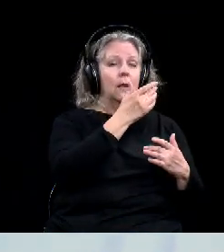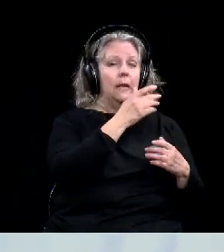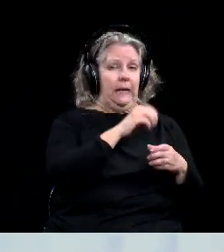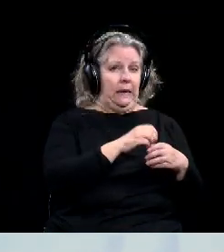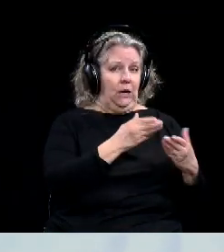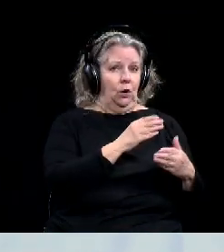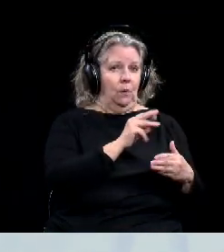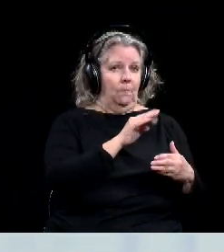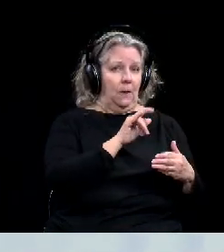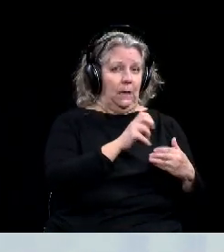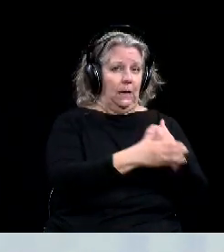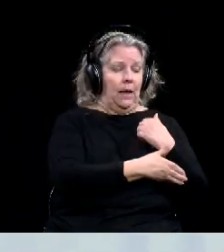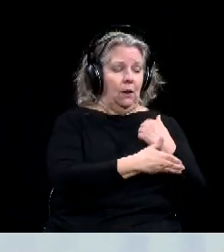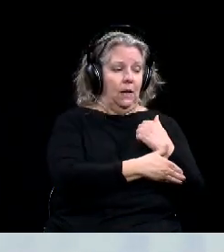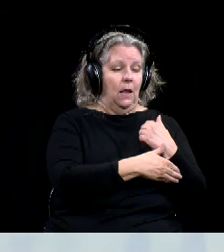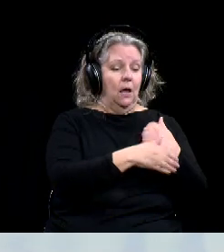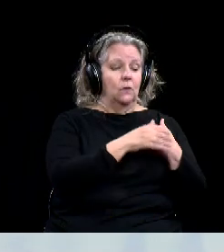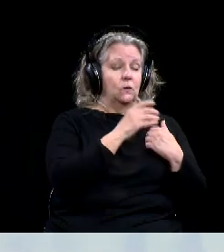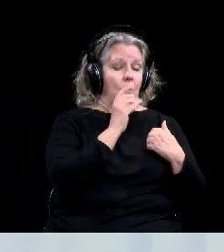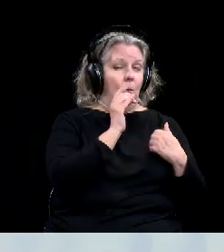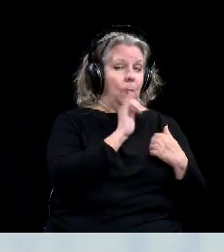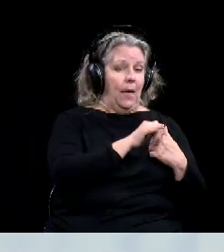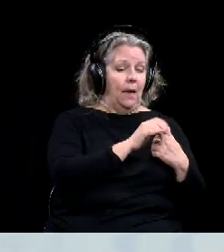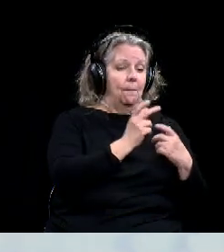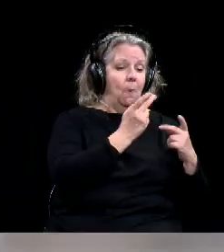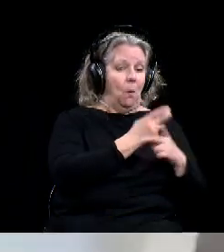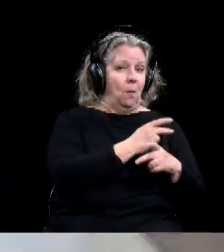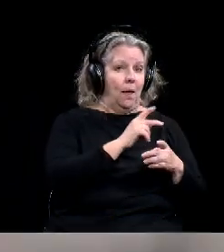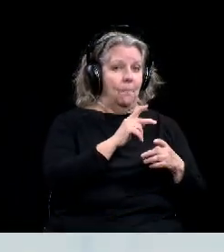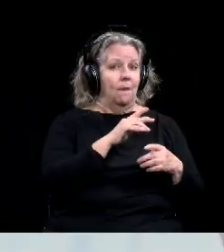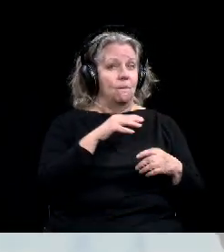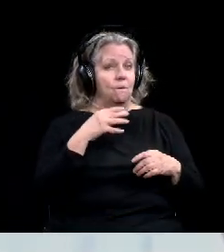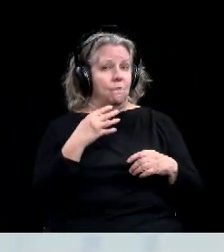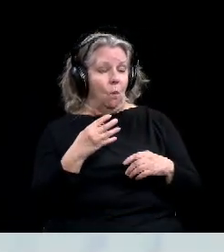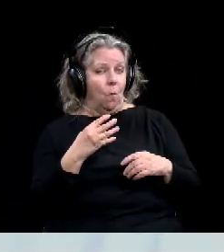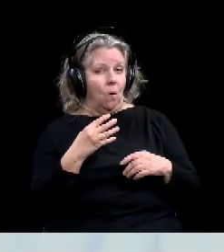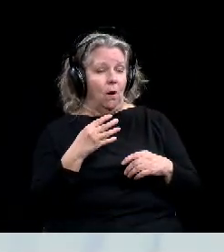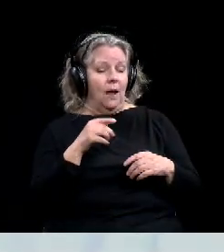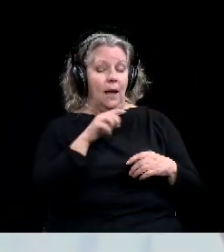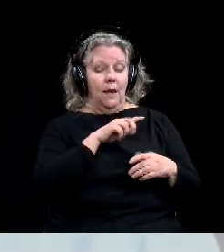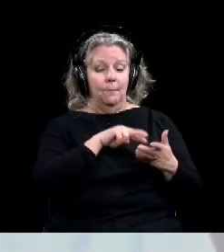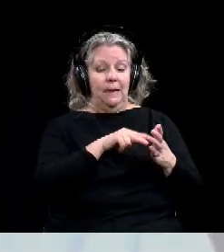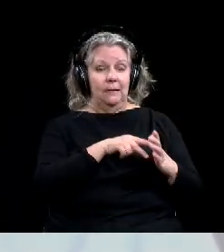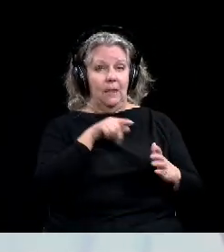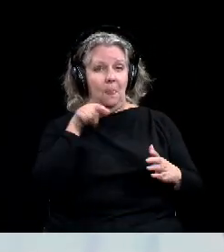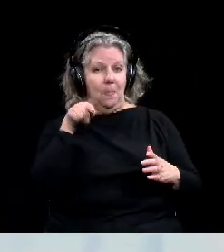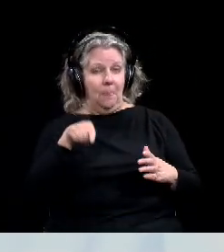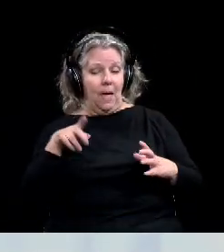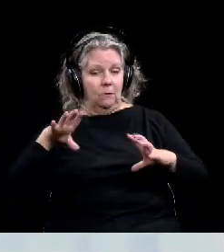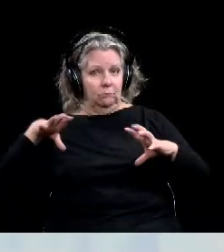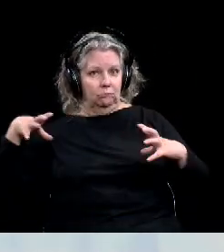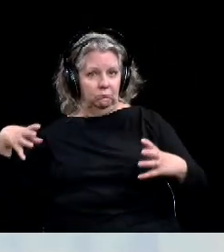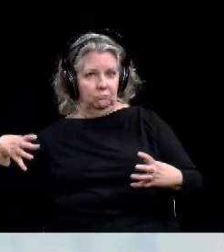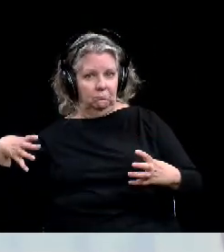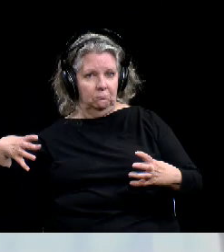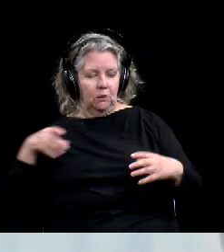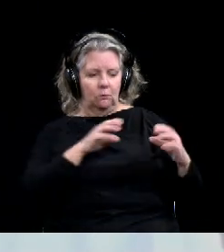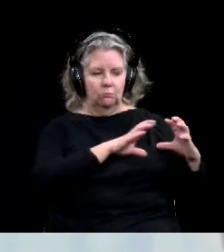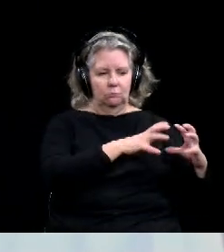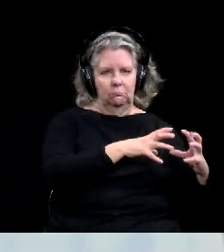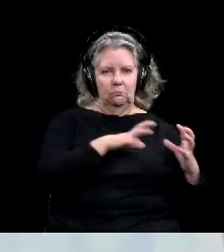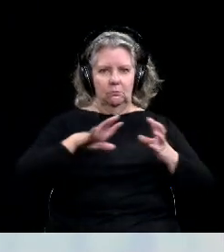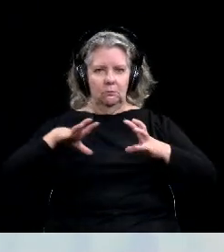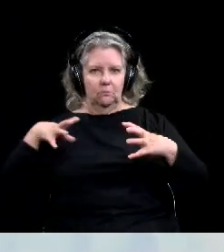4, and that's the asymptomatic numbers. And so as high as we may be, with all of